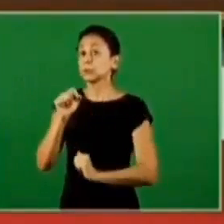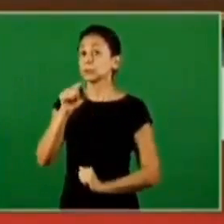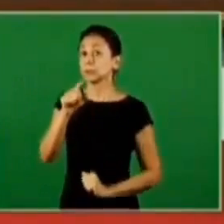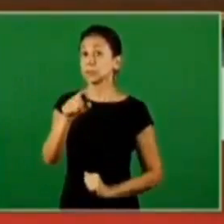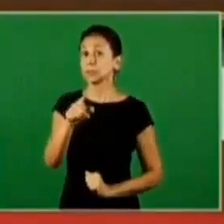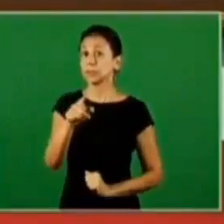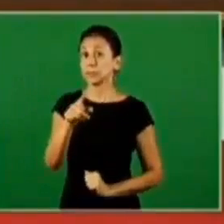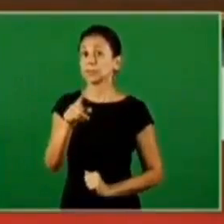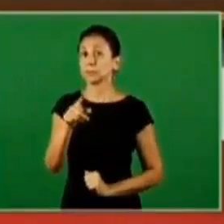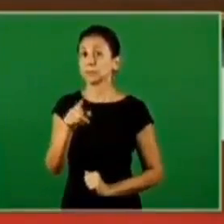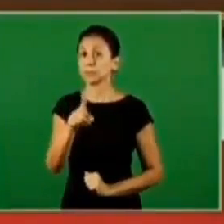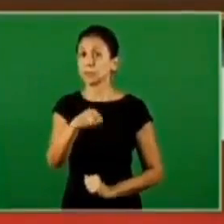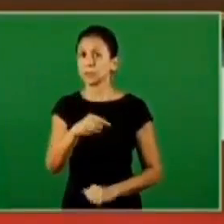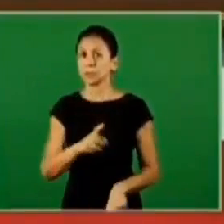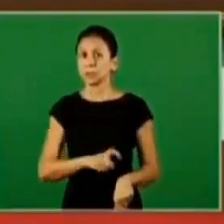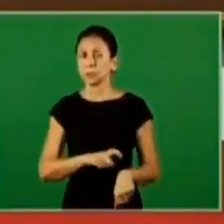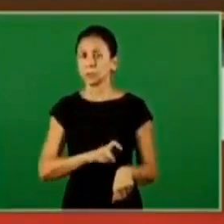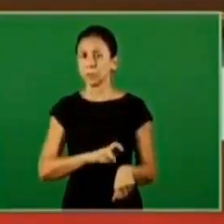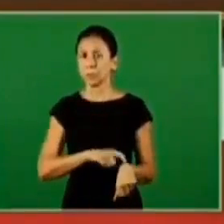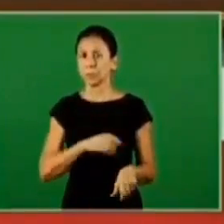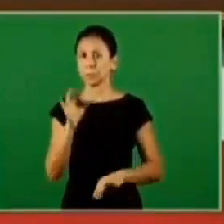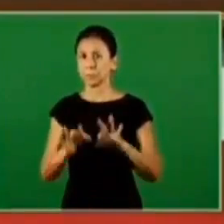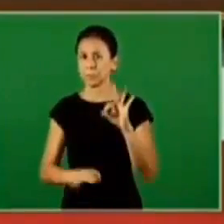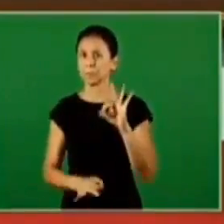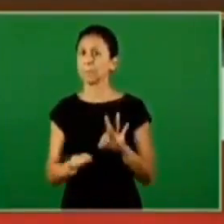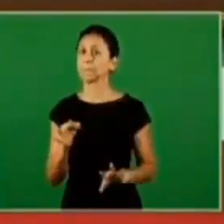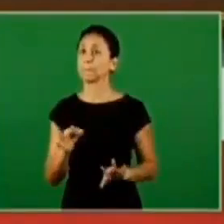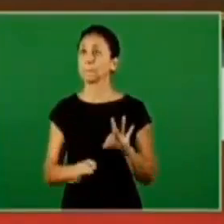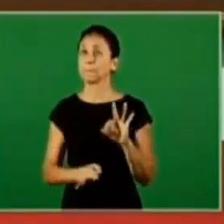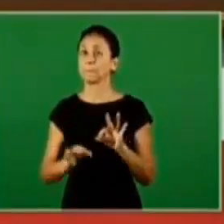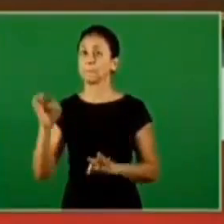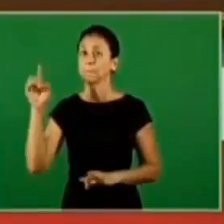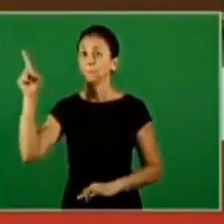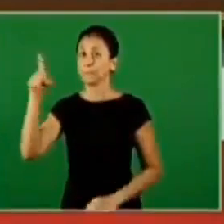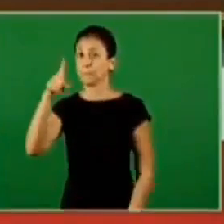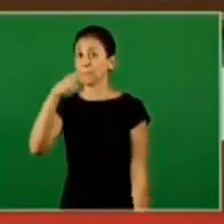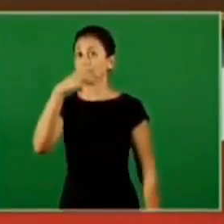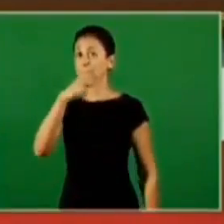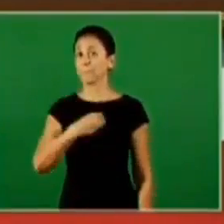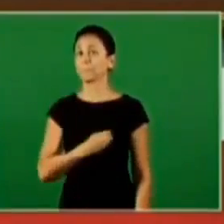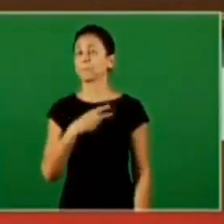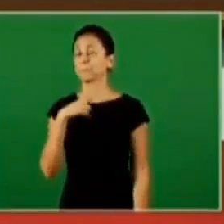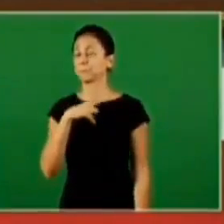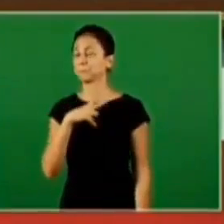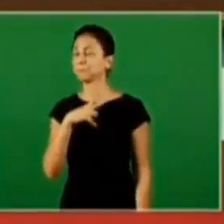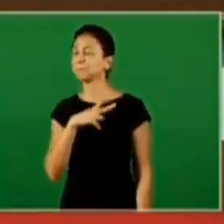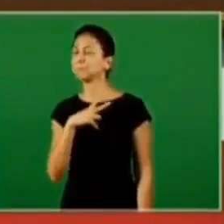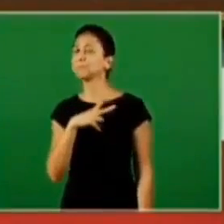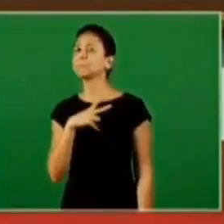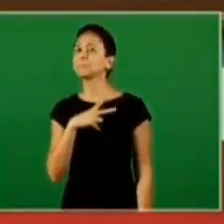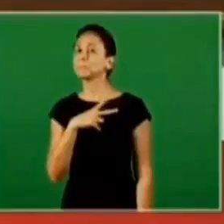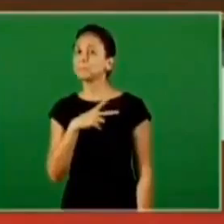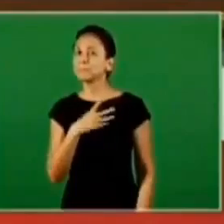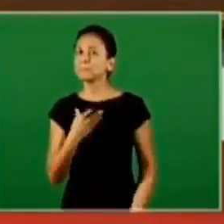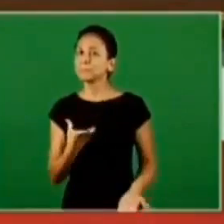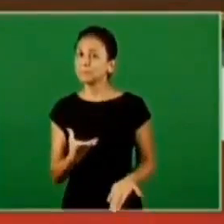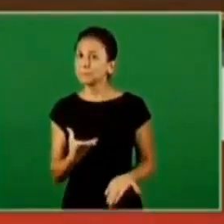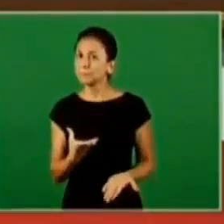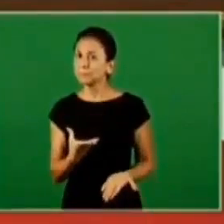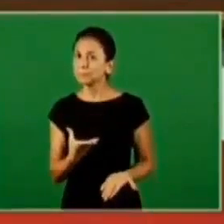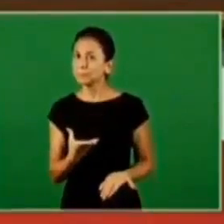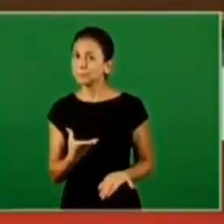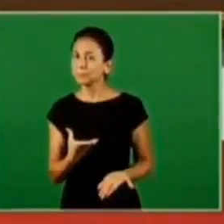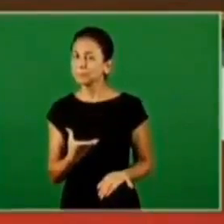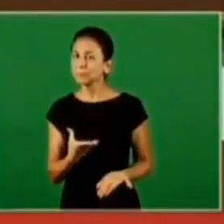to pay the price for you. Whenever the judgment comes, it's going to be over you individually.